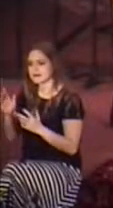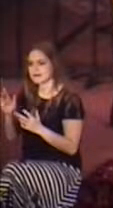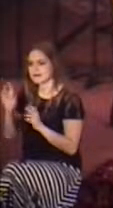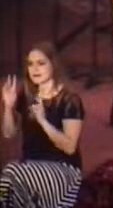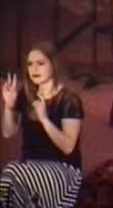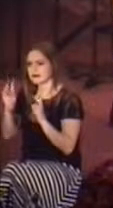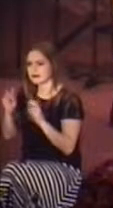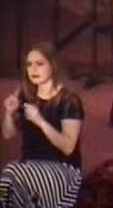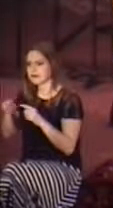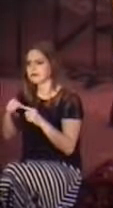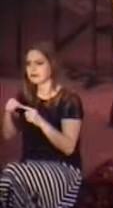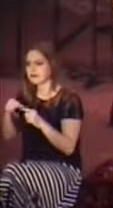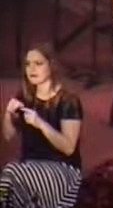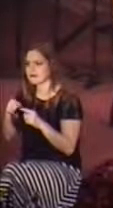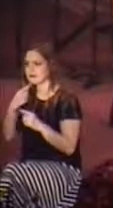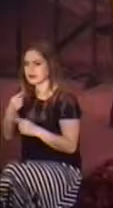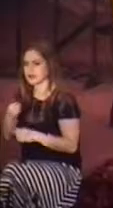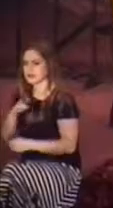focus of his teaching.